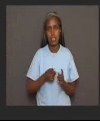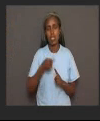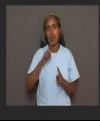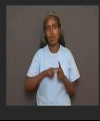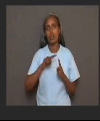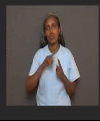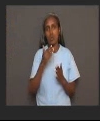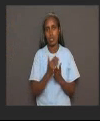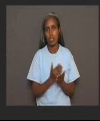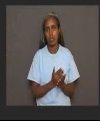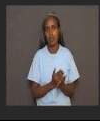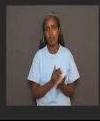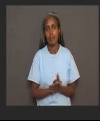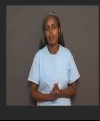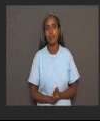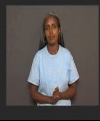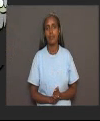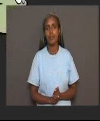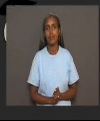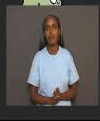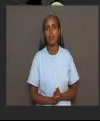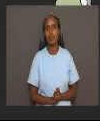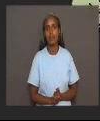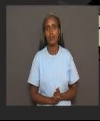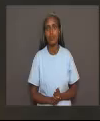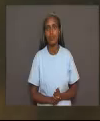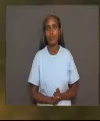Let's get back to our lesson.